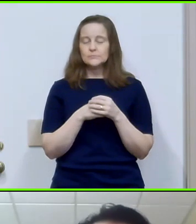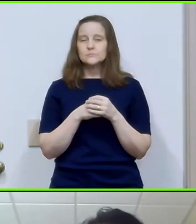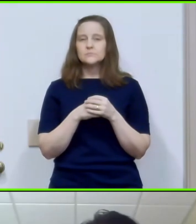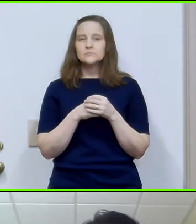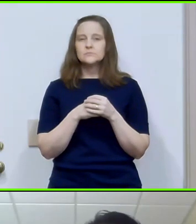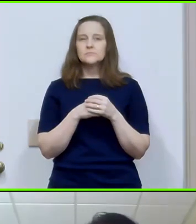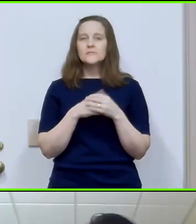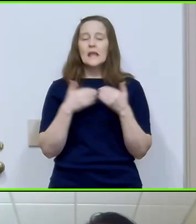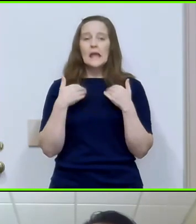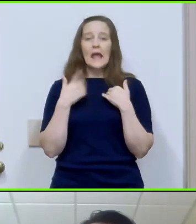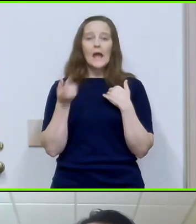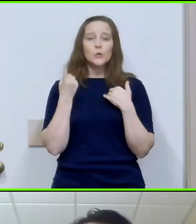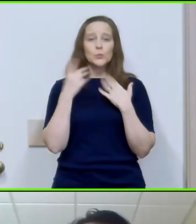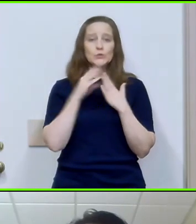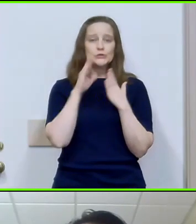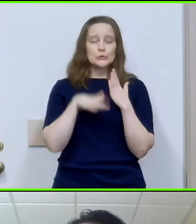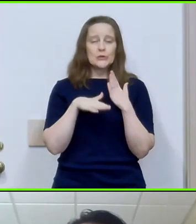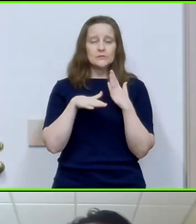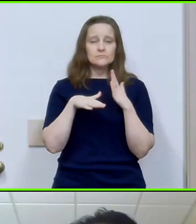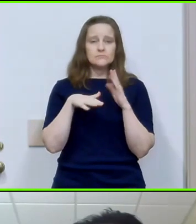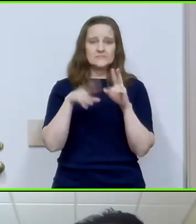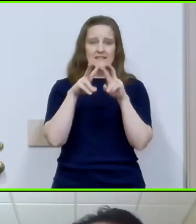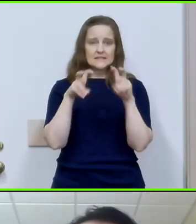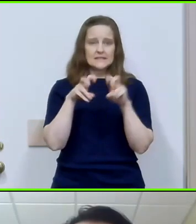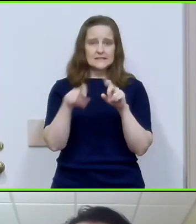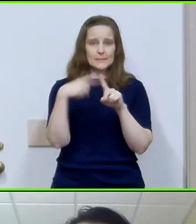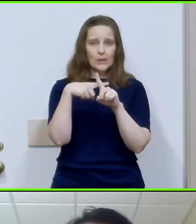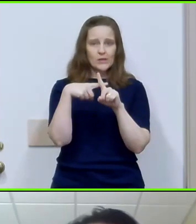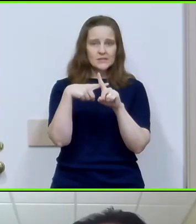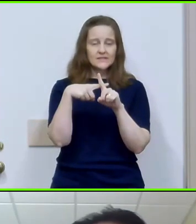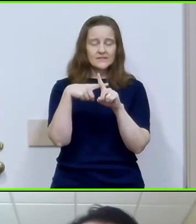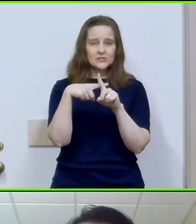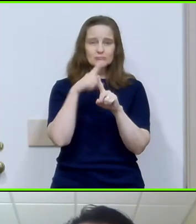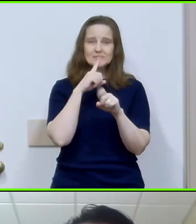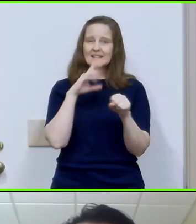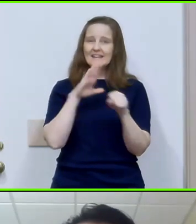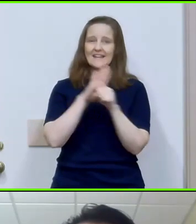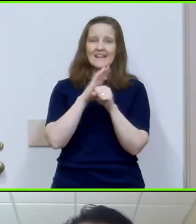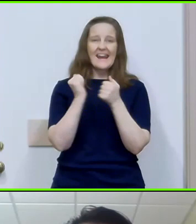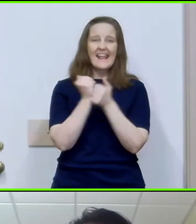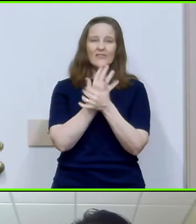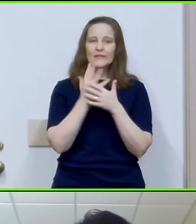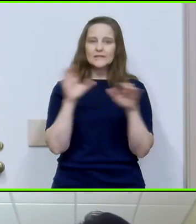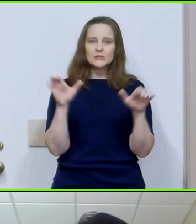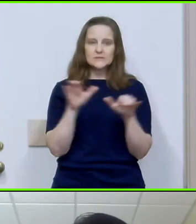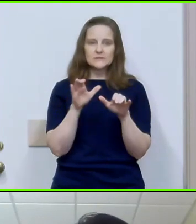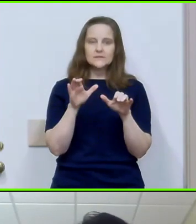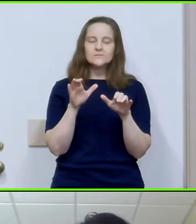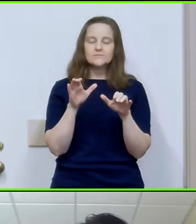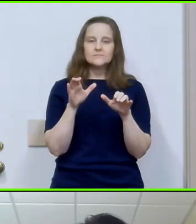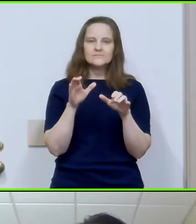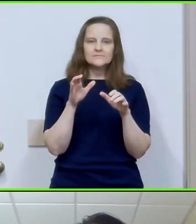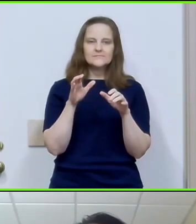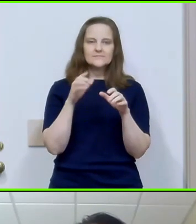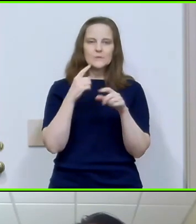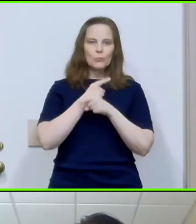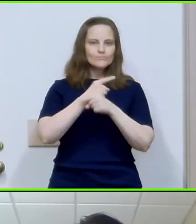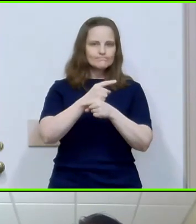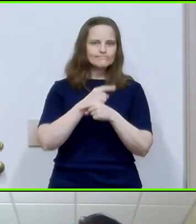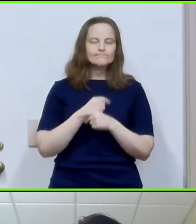We did have a student that tested positive and she absolutely did everything that we asked them to do.